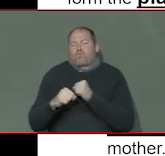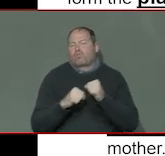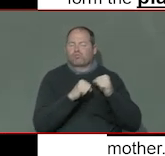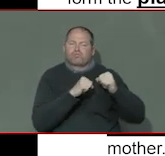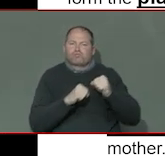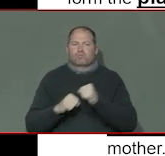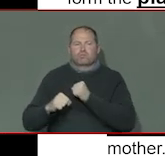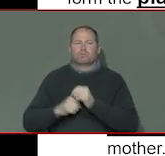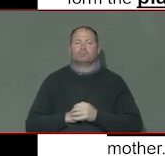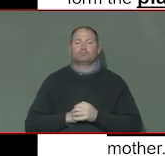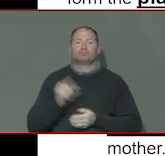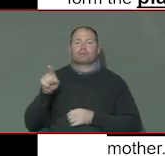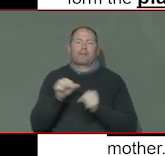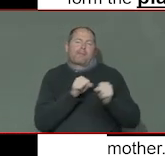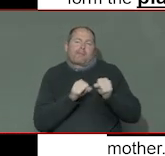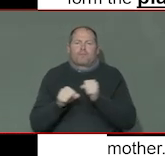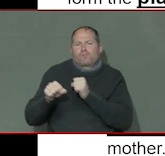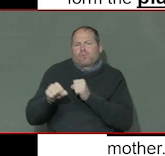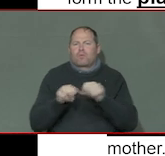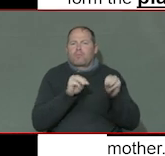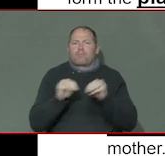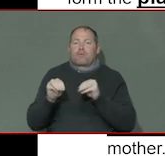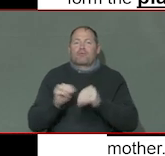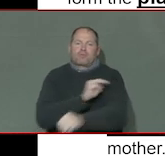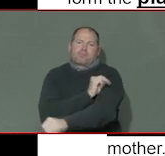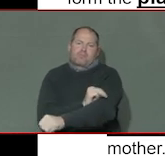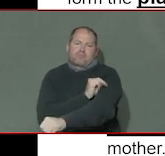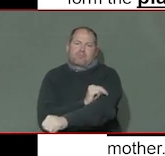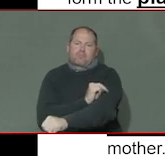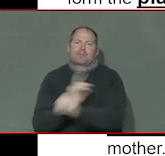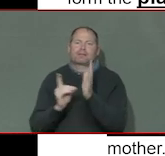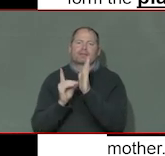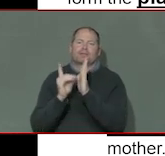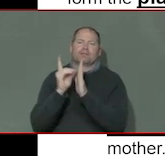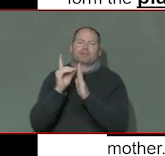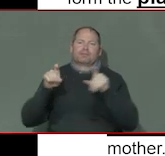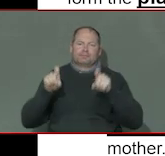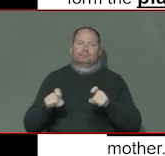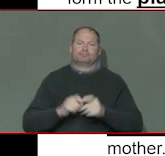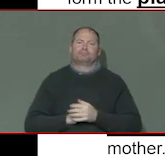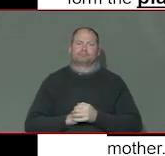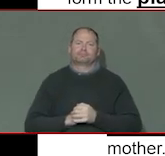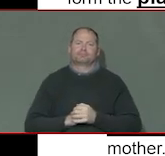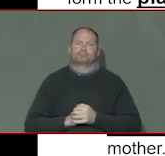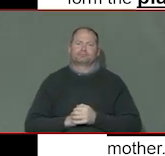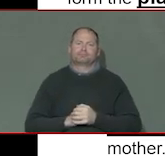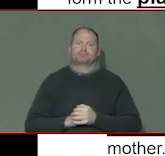is it important for them to move? They must build muscle. They must develop. They can ask